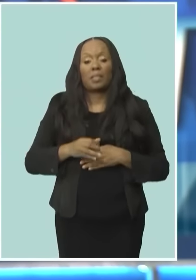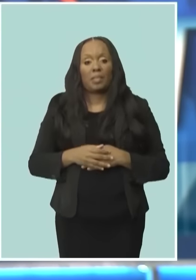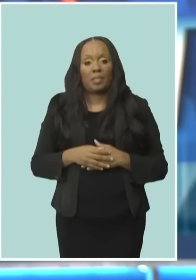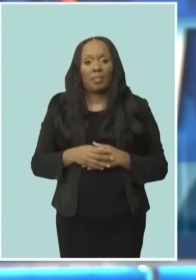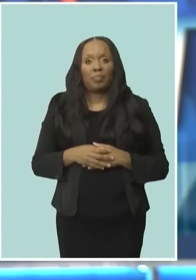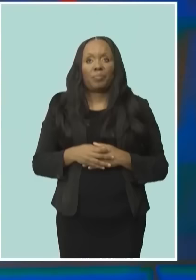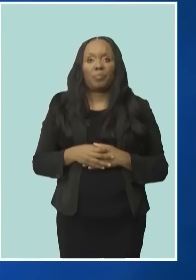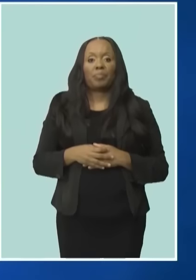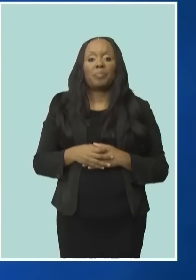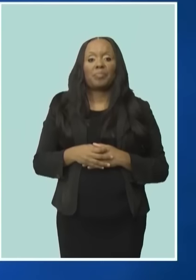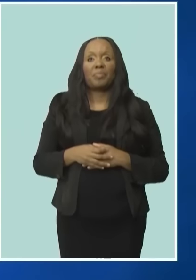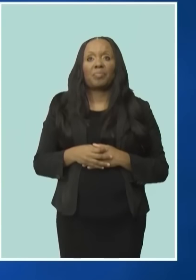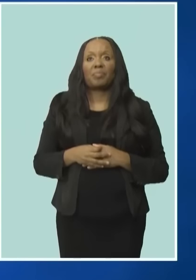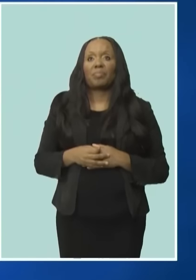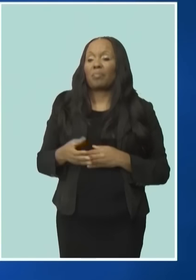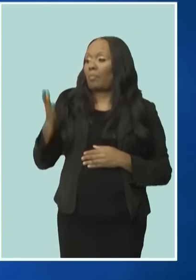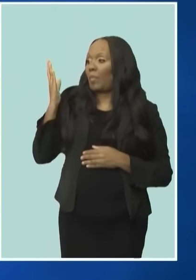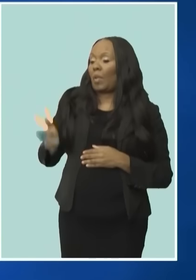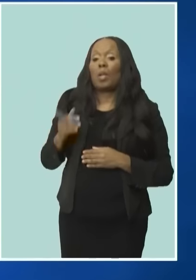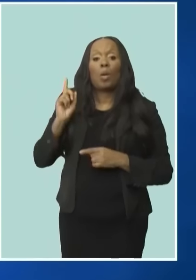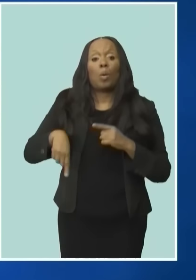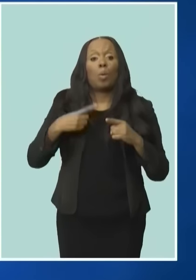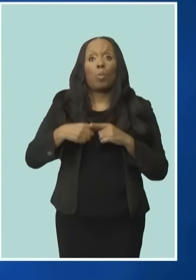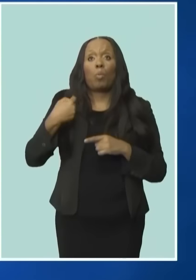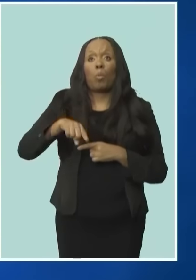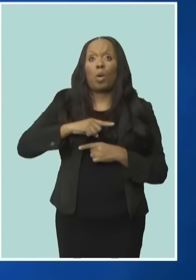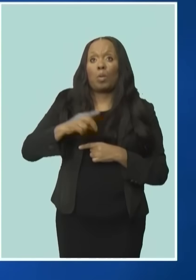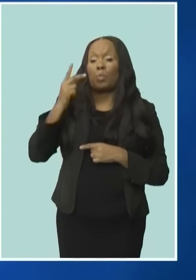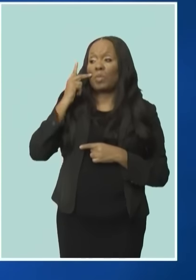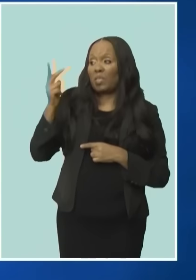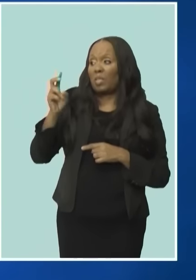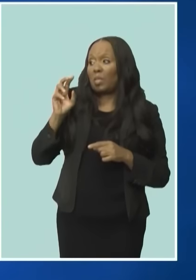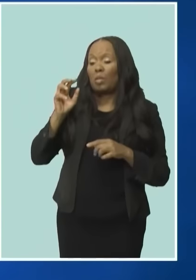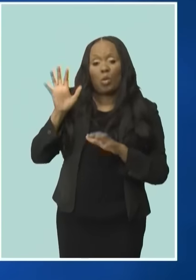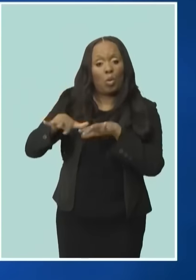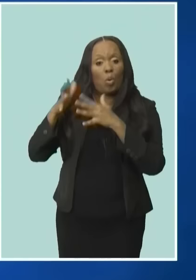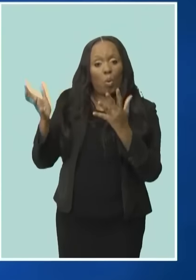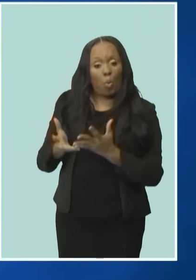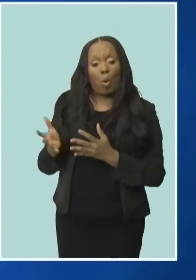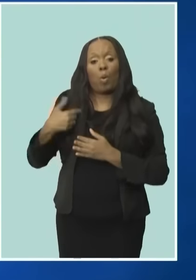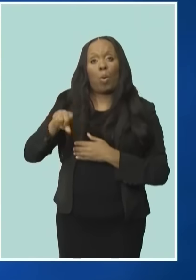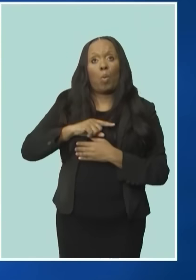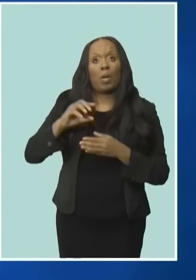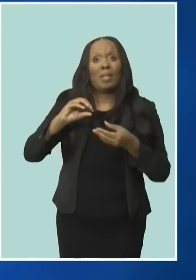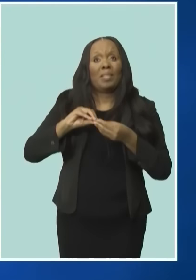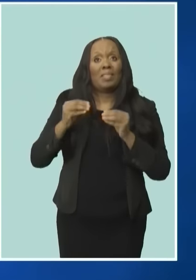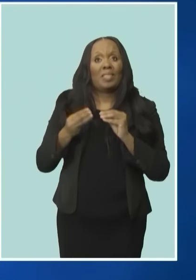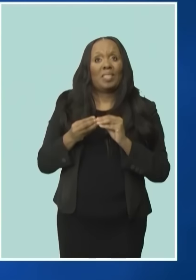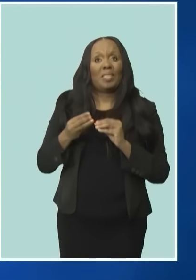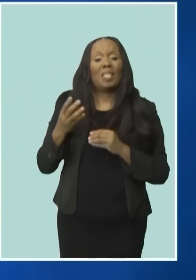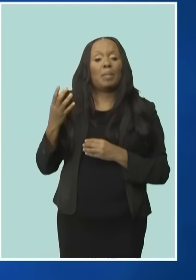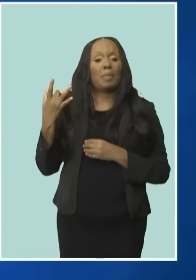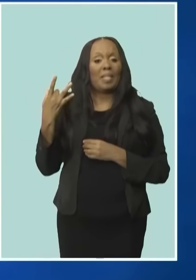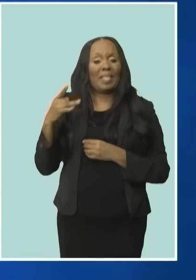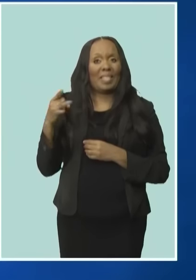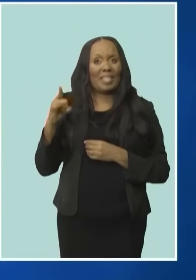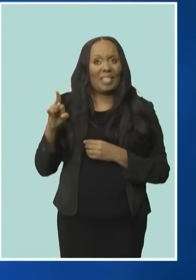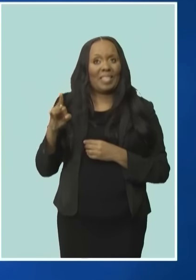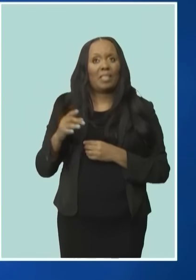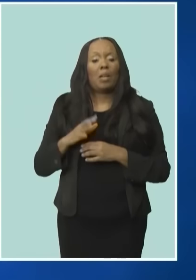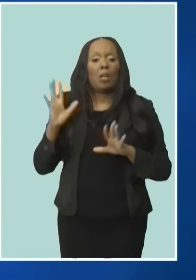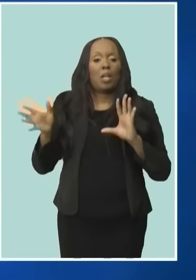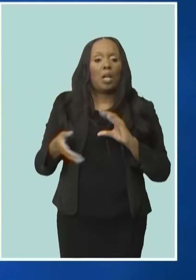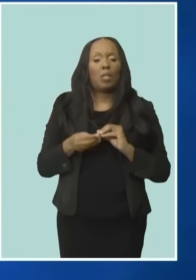When we looked at that global data set, it was ranked number 18th at the bottom out of 190 different countries